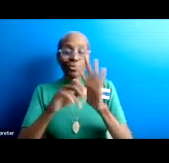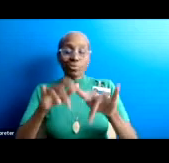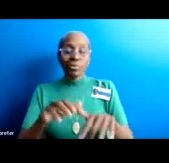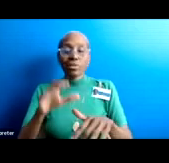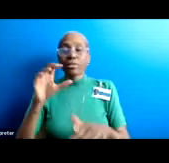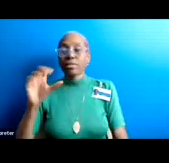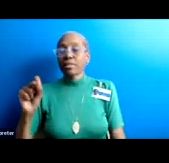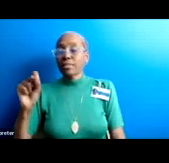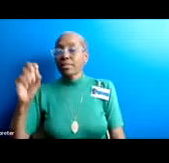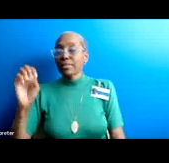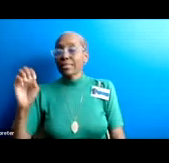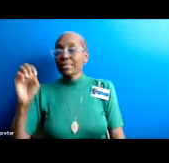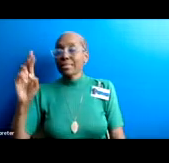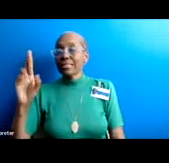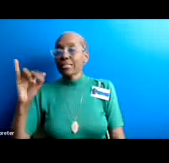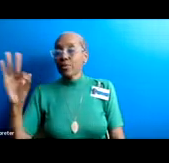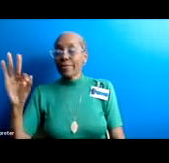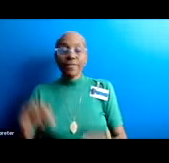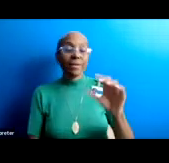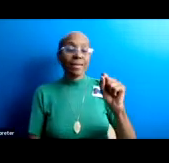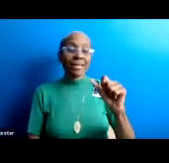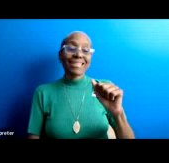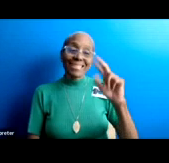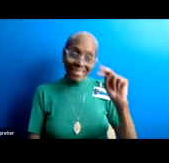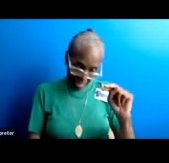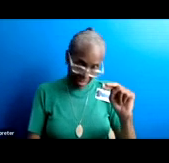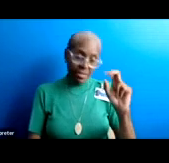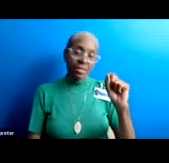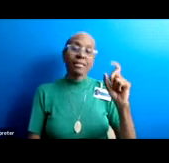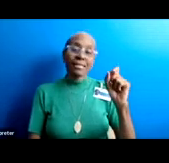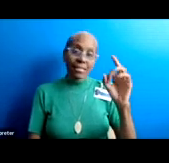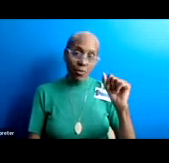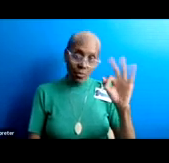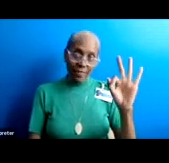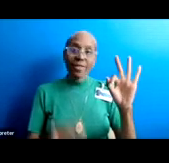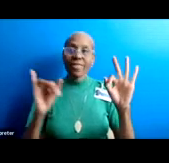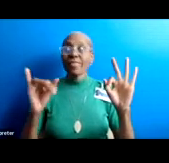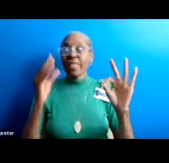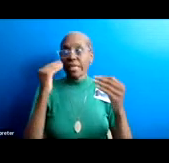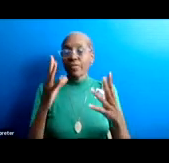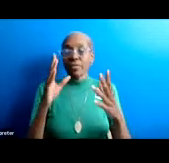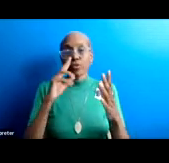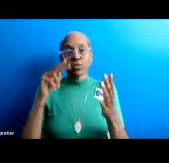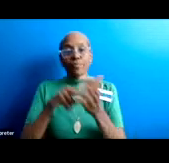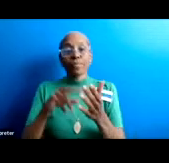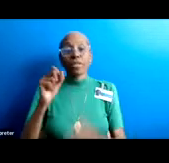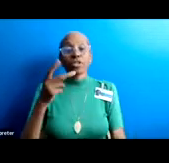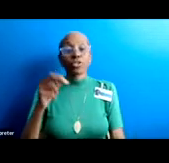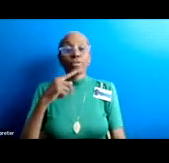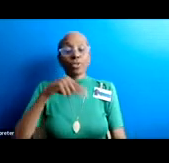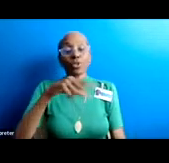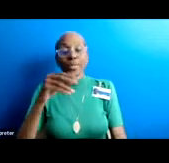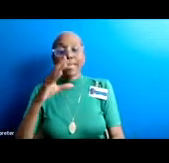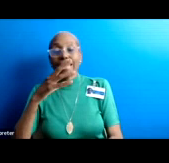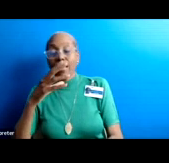serif and the sans serif. So if you want to know more about the font, check out that information. Sharon says in the Q&A that